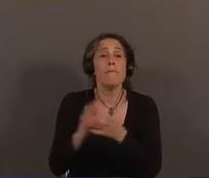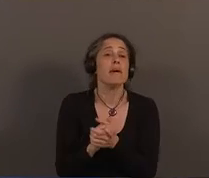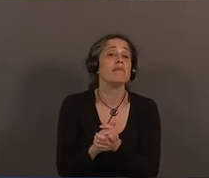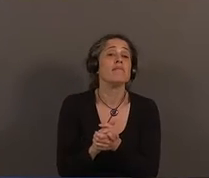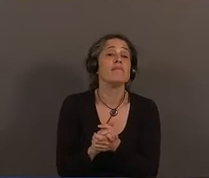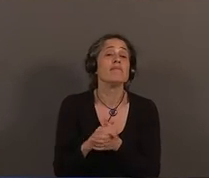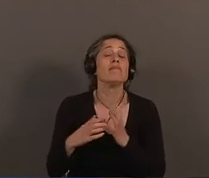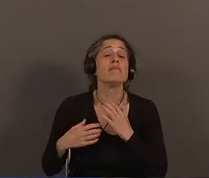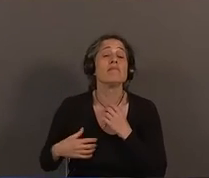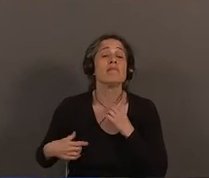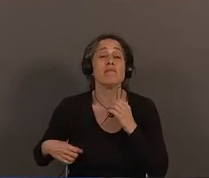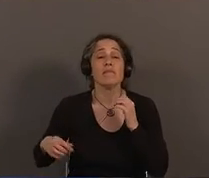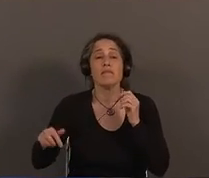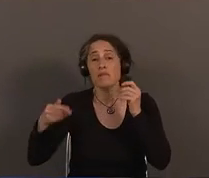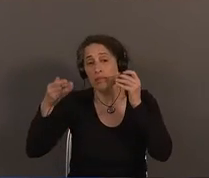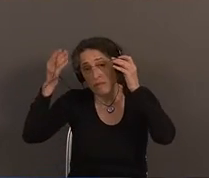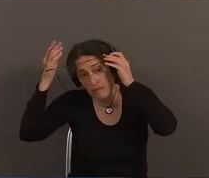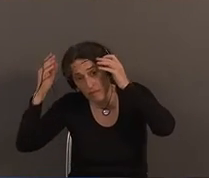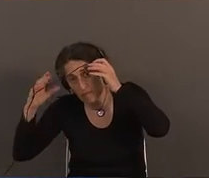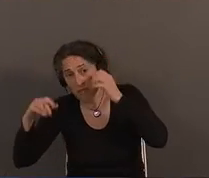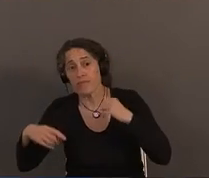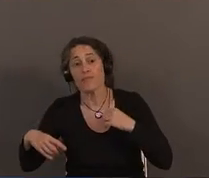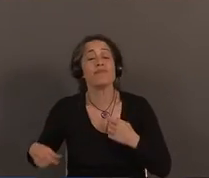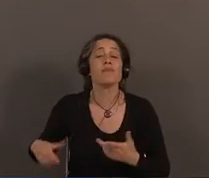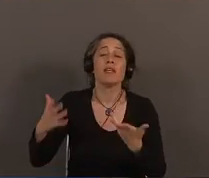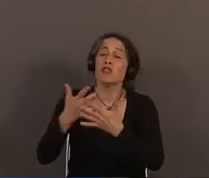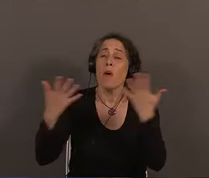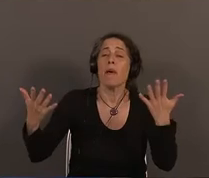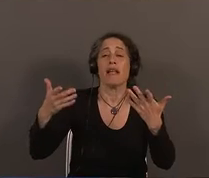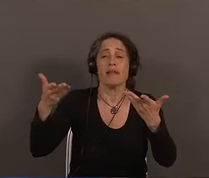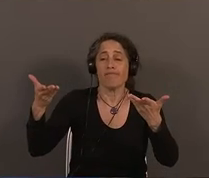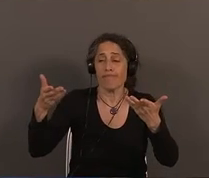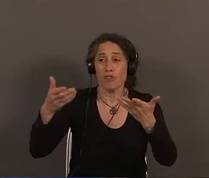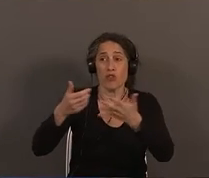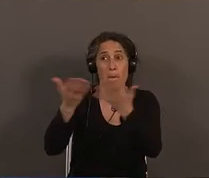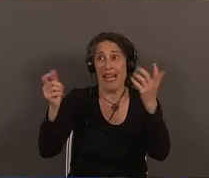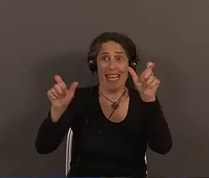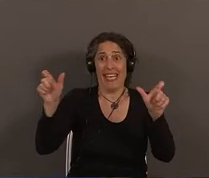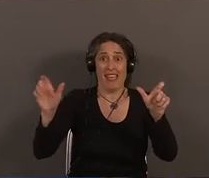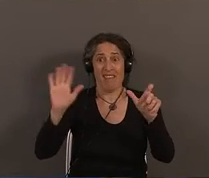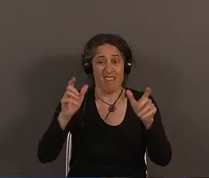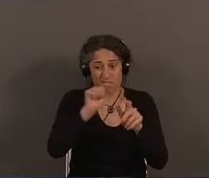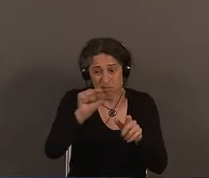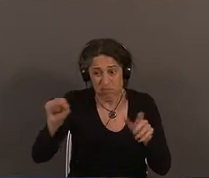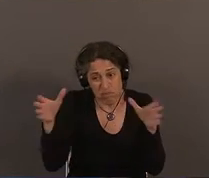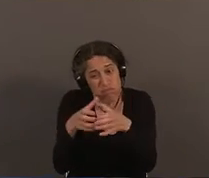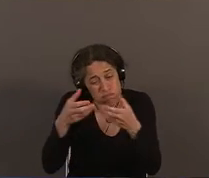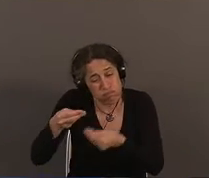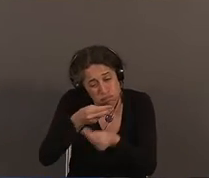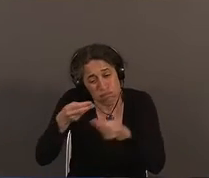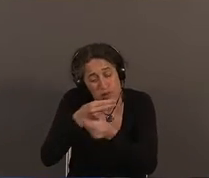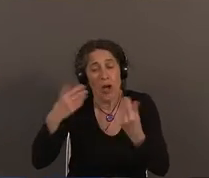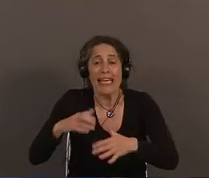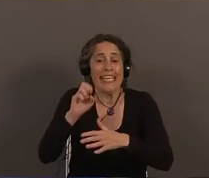to the answer to your question, of a Europe that works without border. So thank you very